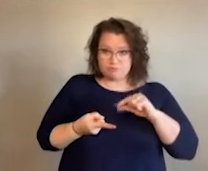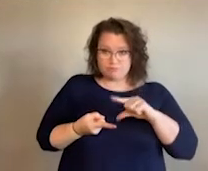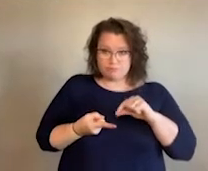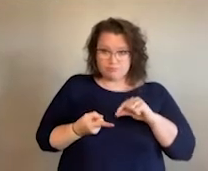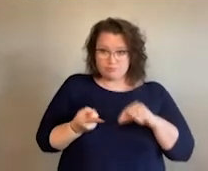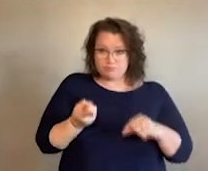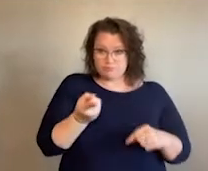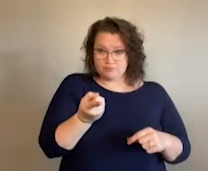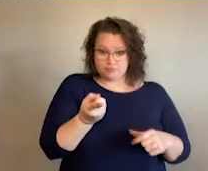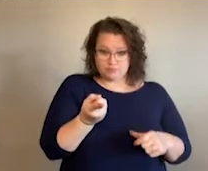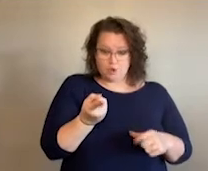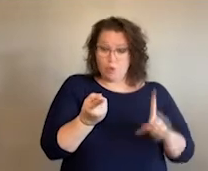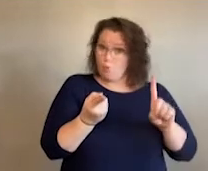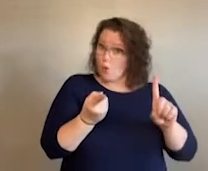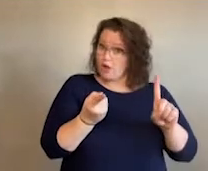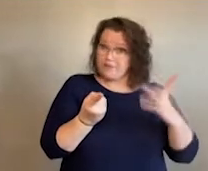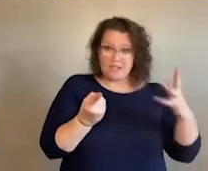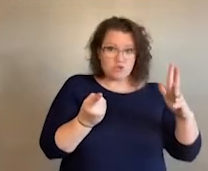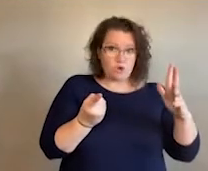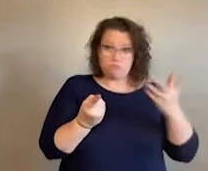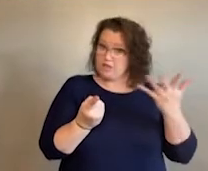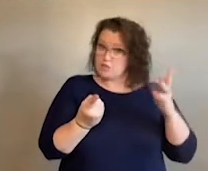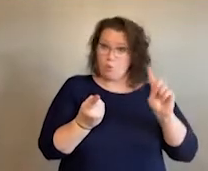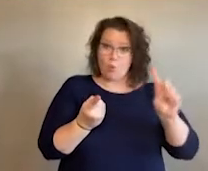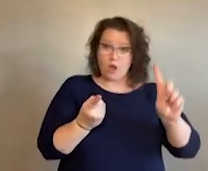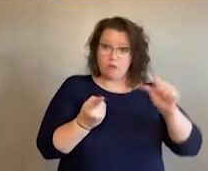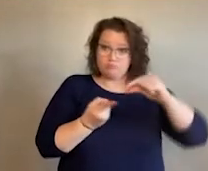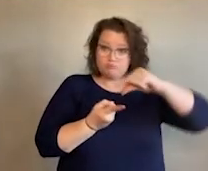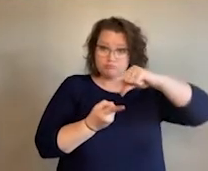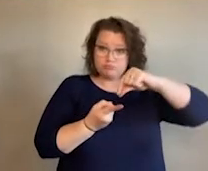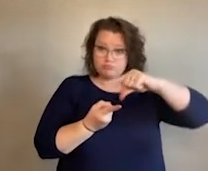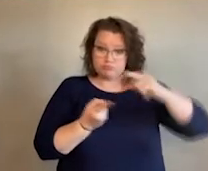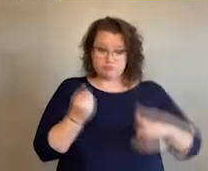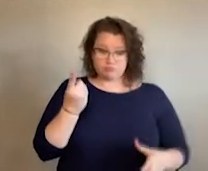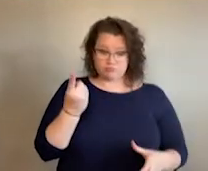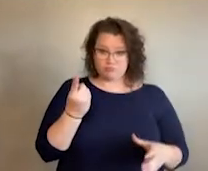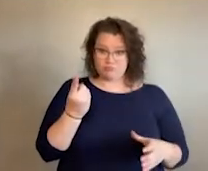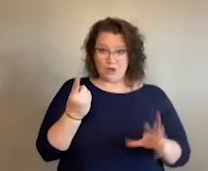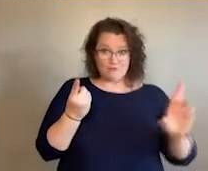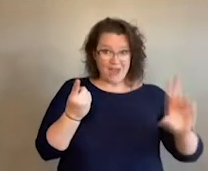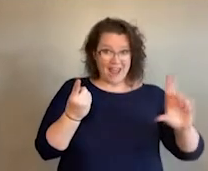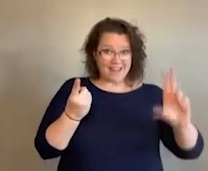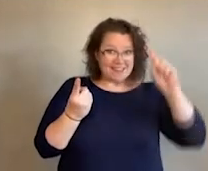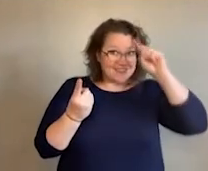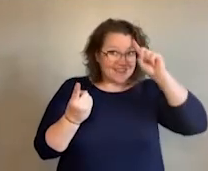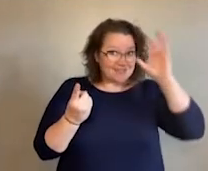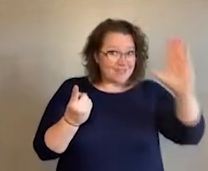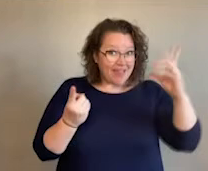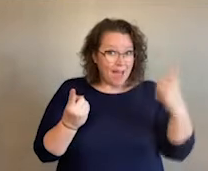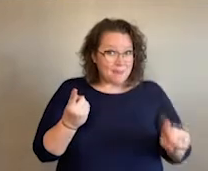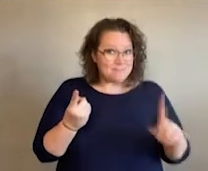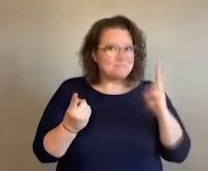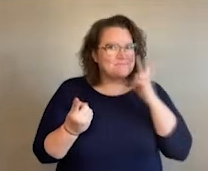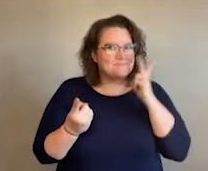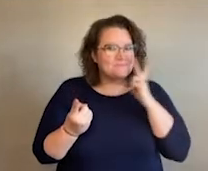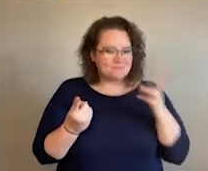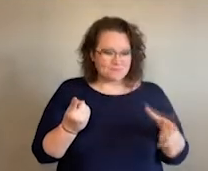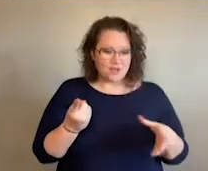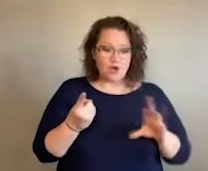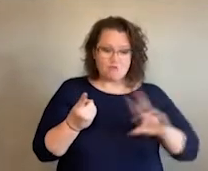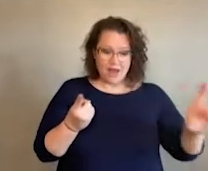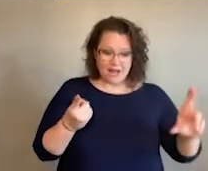onto your finger. Just 1 drop is all you need. Got your predictions? Let's see if you're right.